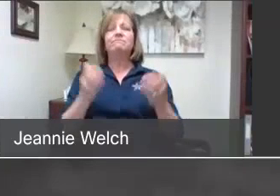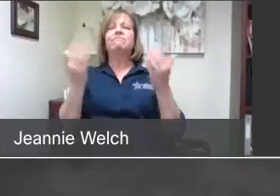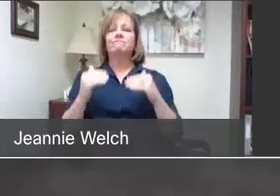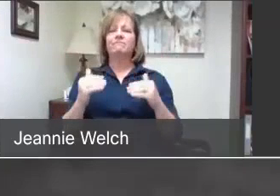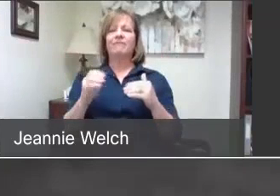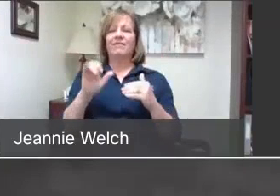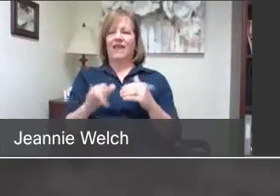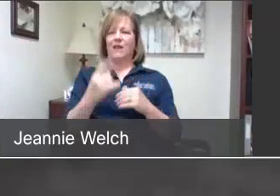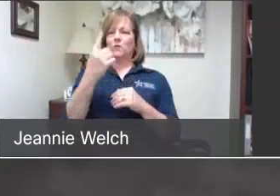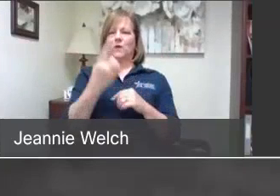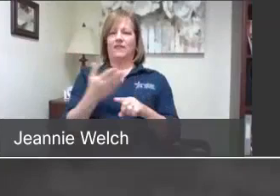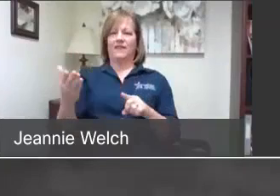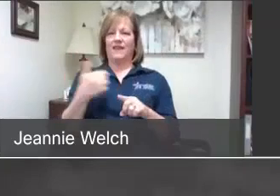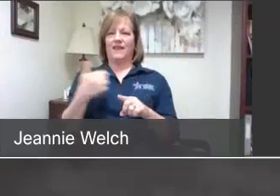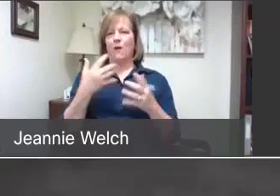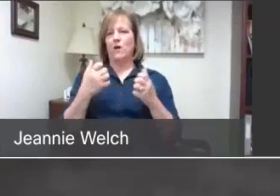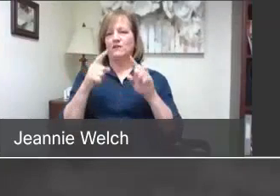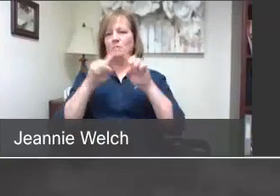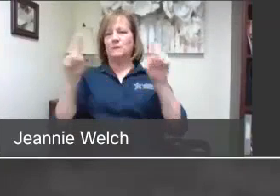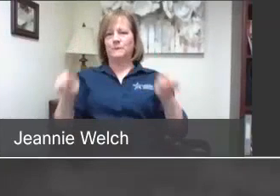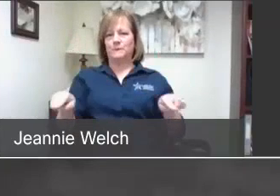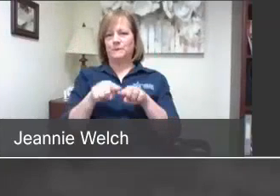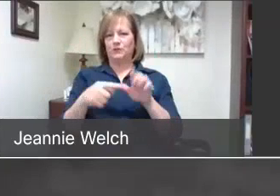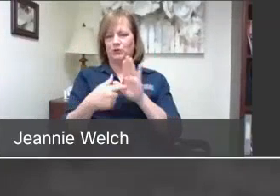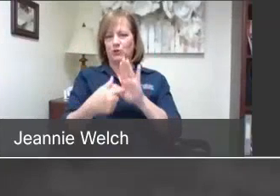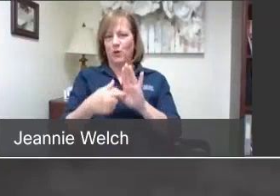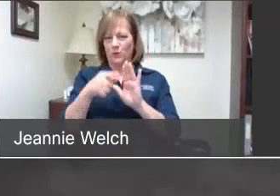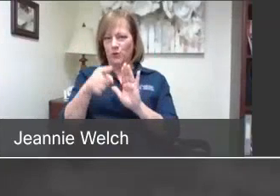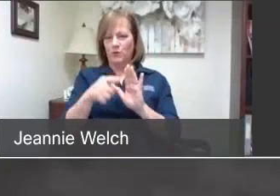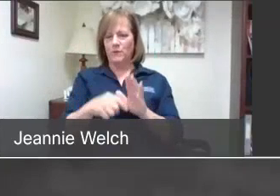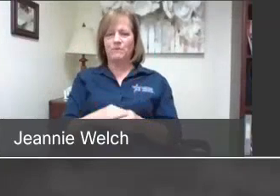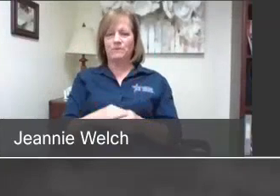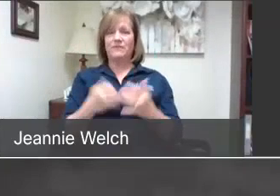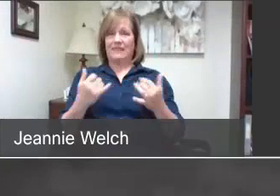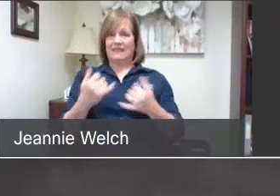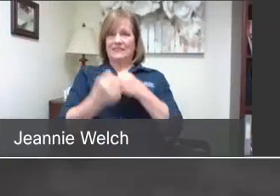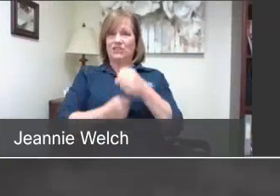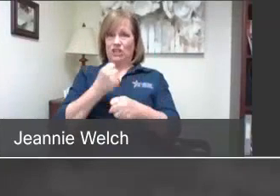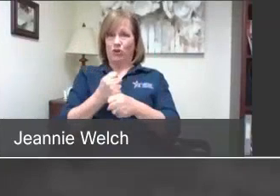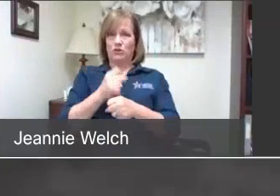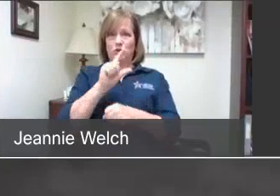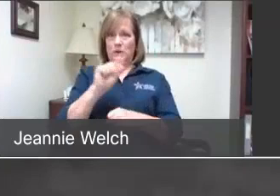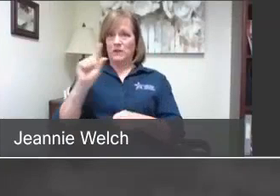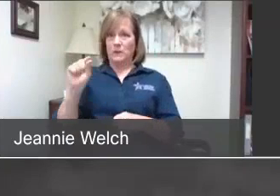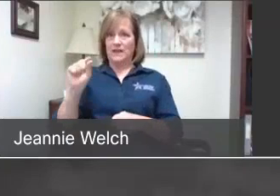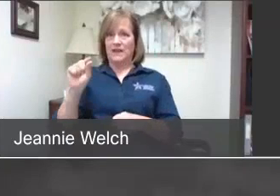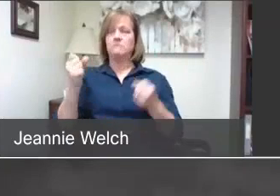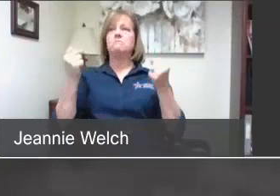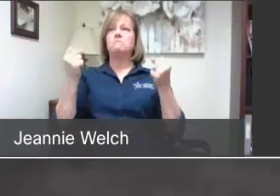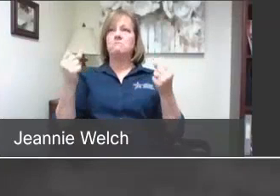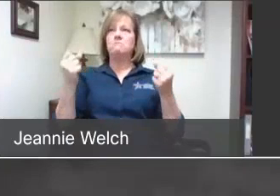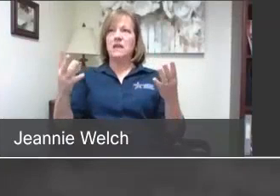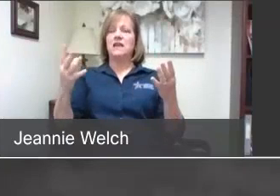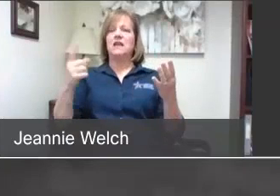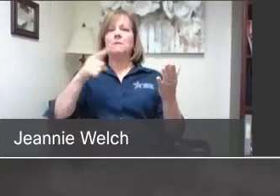This is one thing that I wanted to put out because this 2020 year, we've lost so many public figures